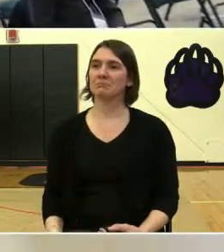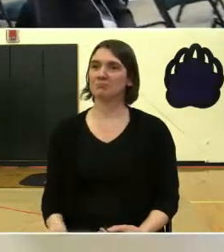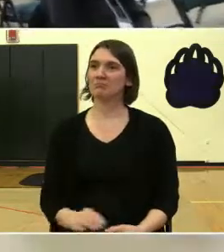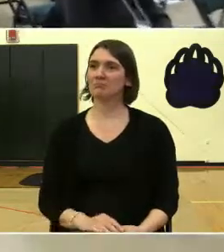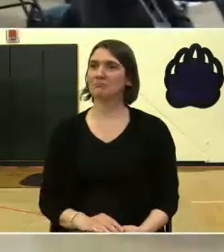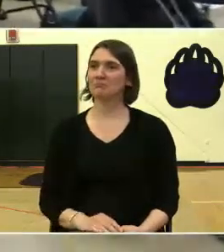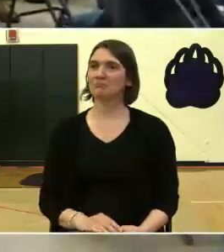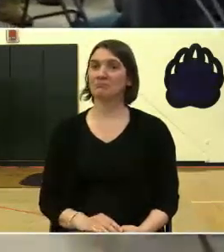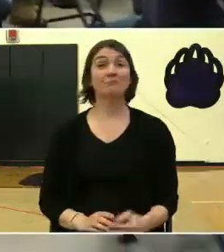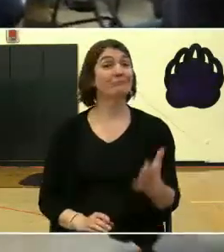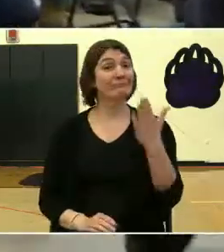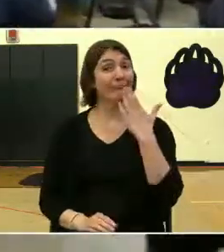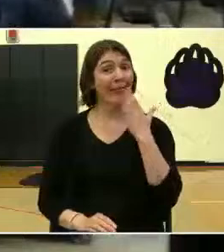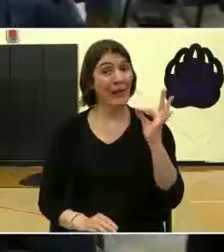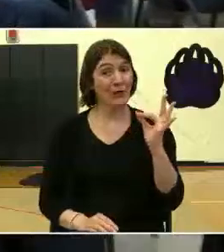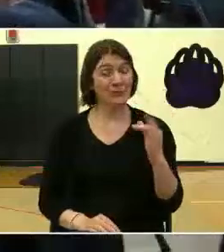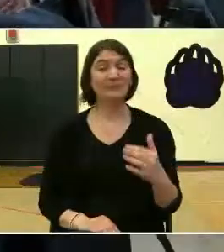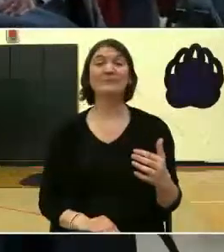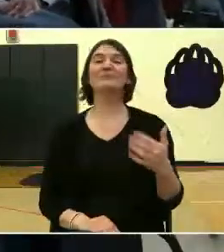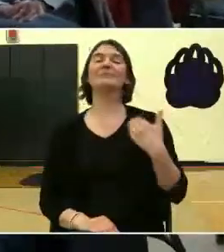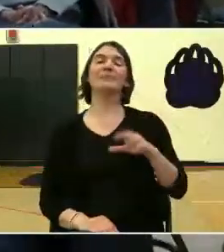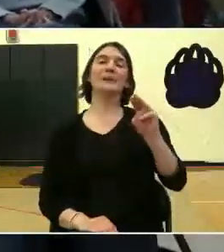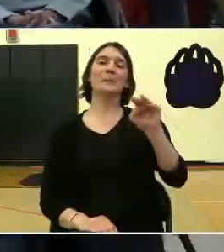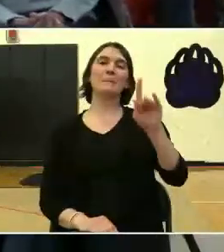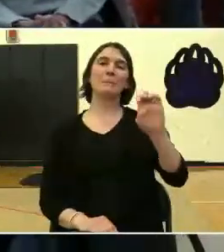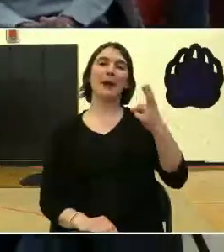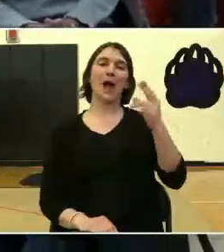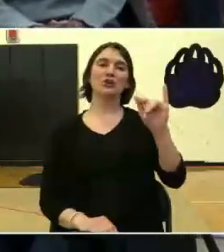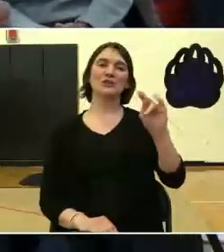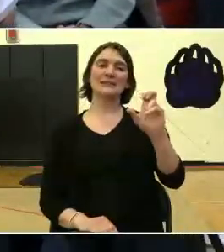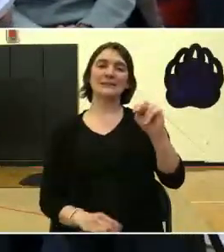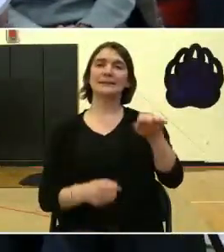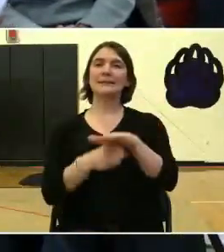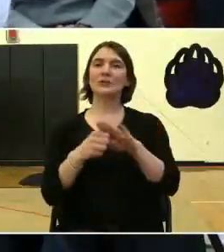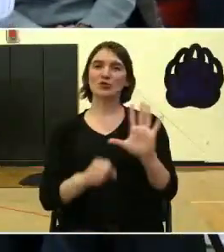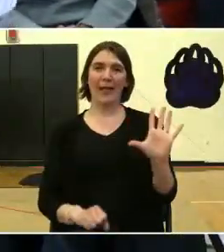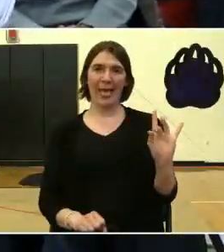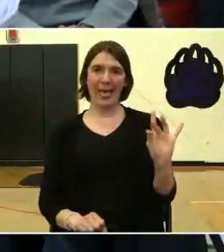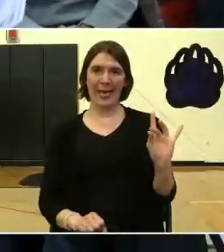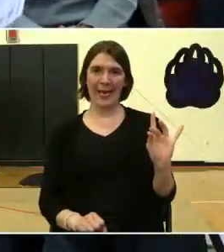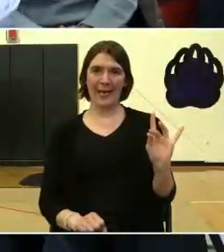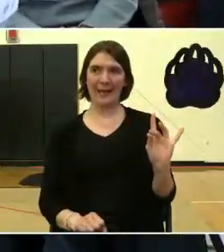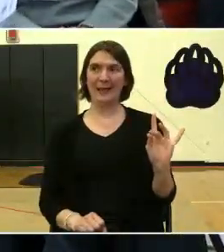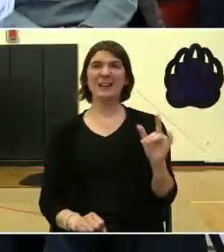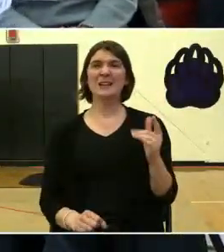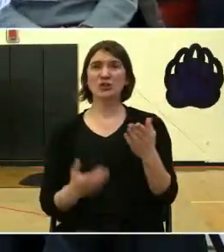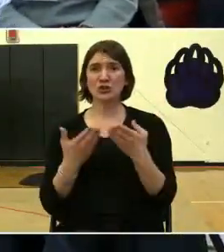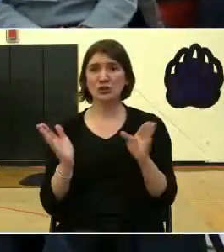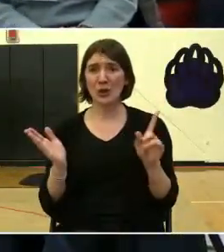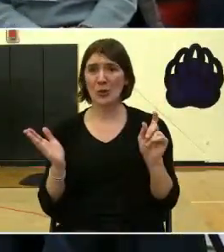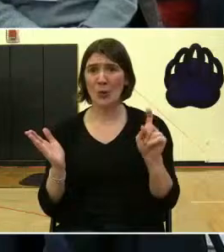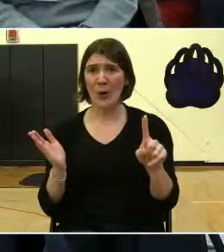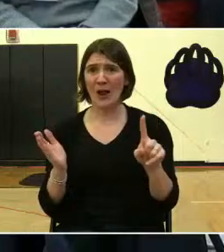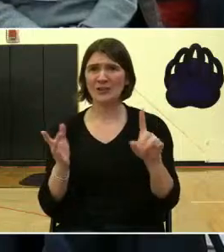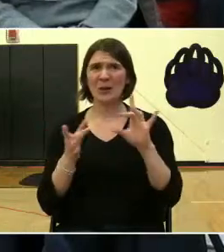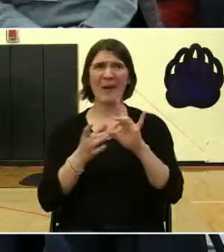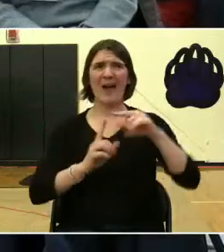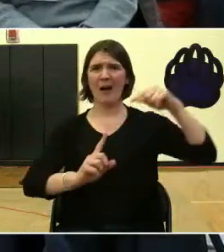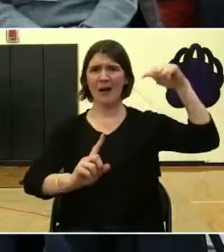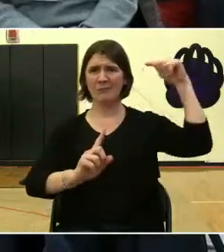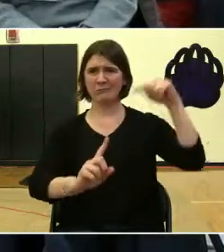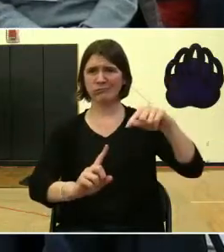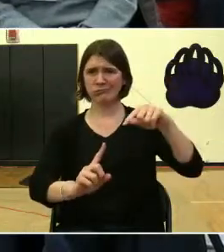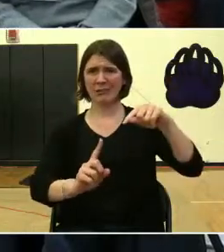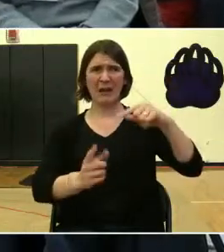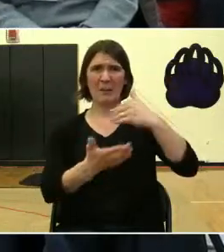Hutcherson thank you Mr moderator Mike Hutcherson District 8 um I have a general question about the bottom line of